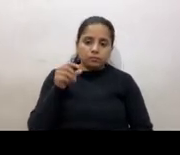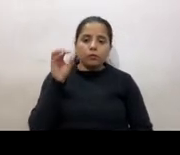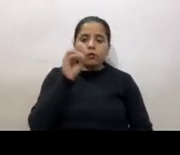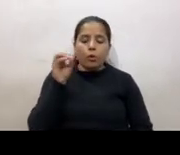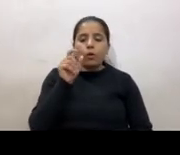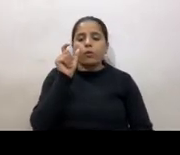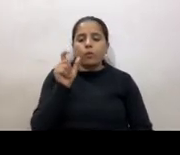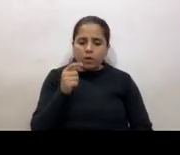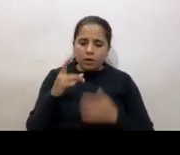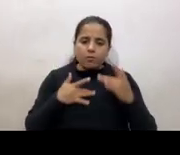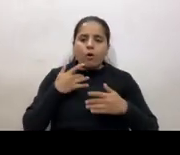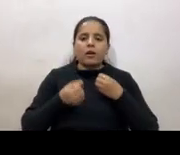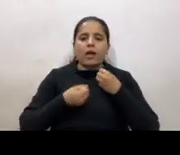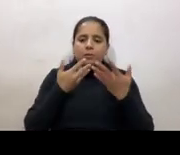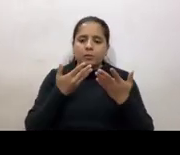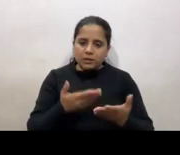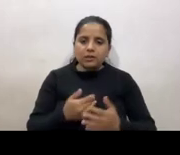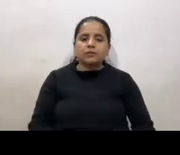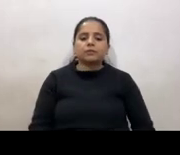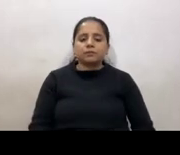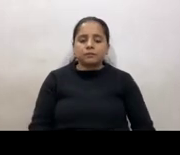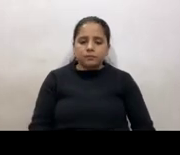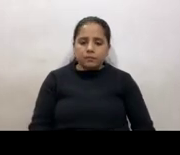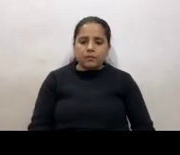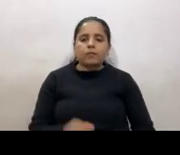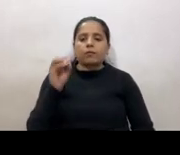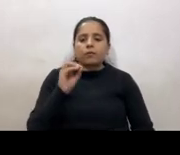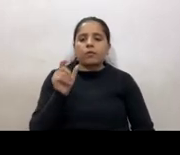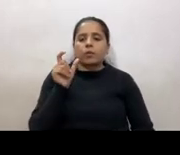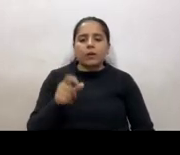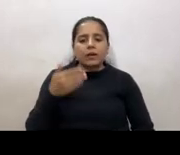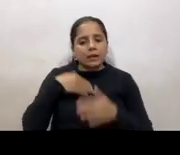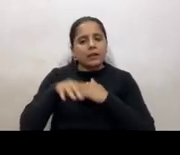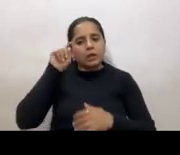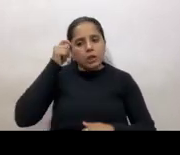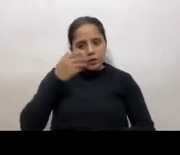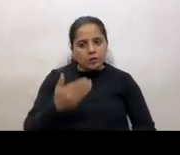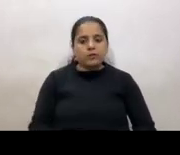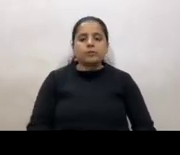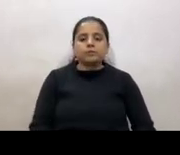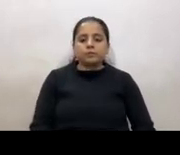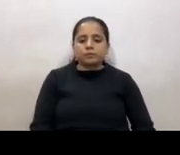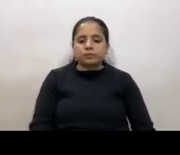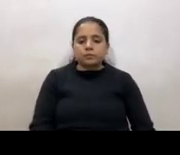Okay, the use of ODI words is the emotions, ODI terms in English,